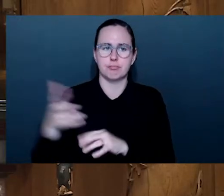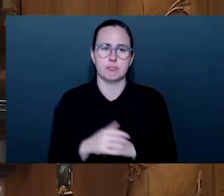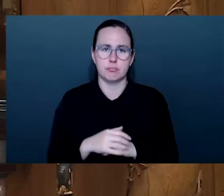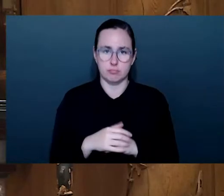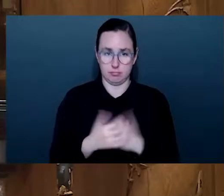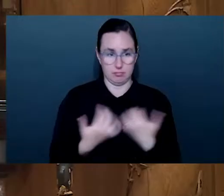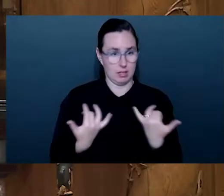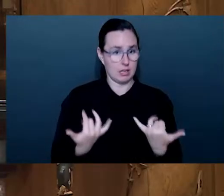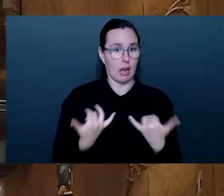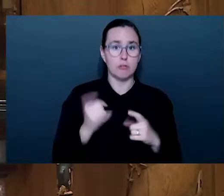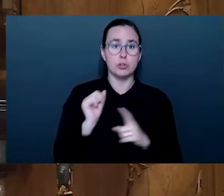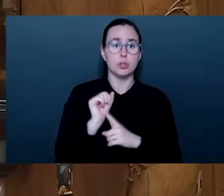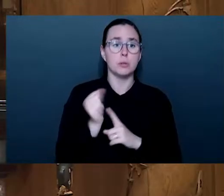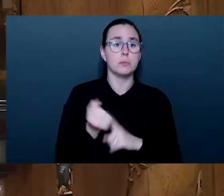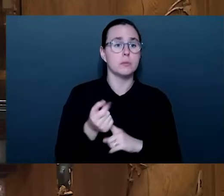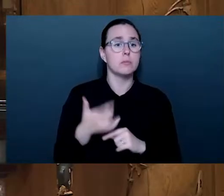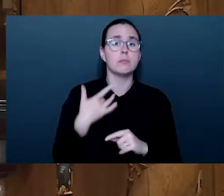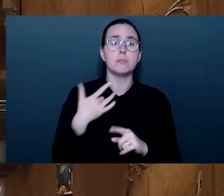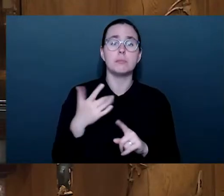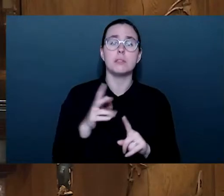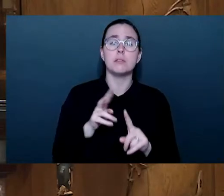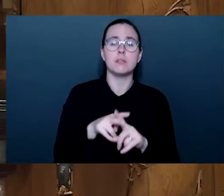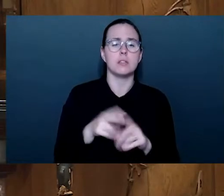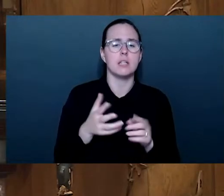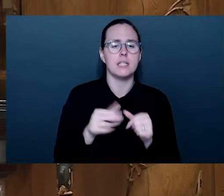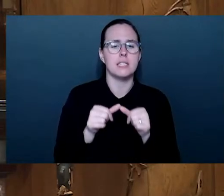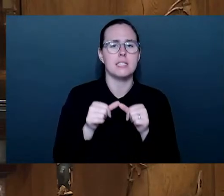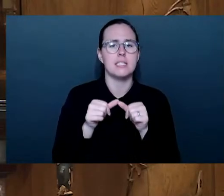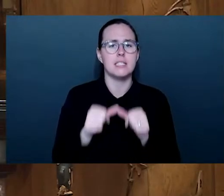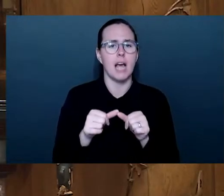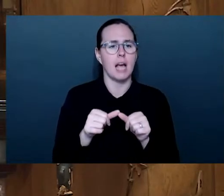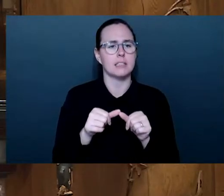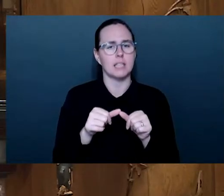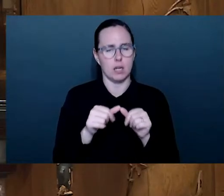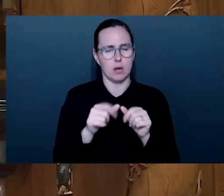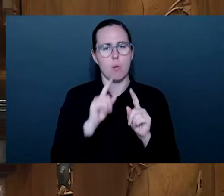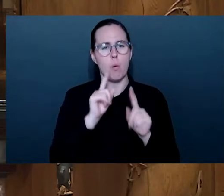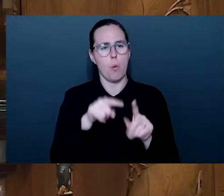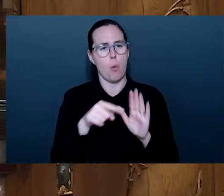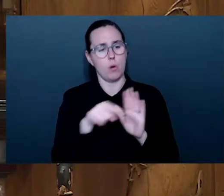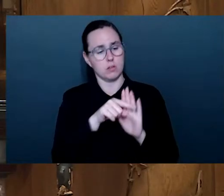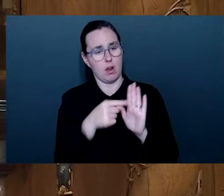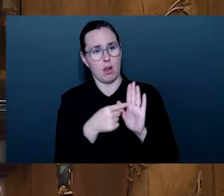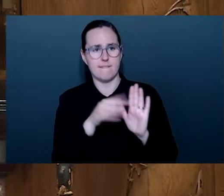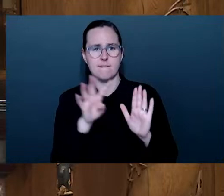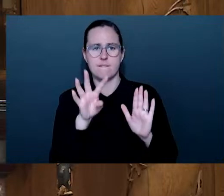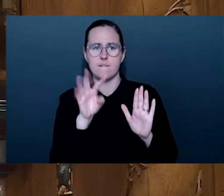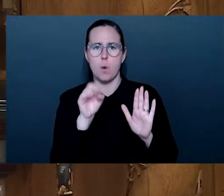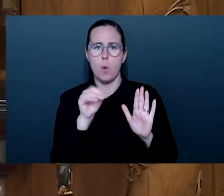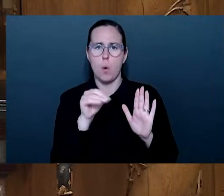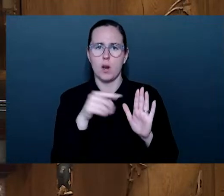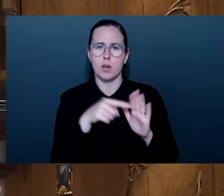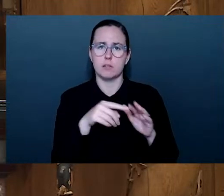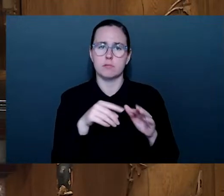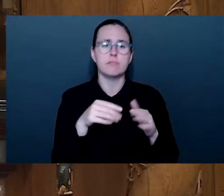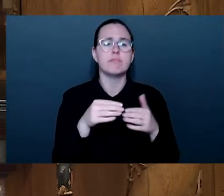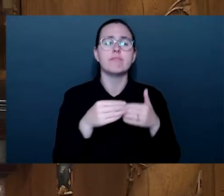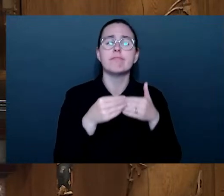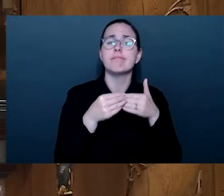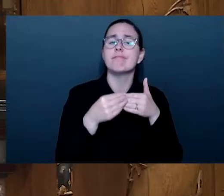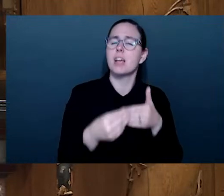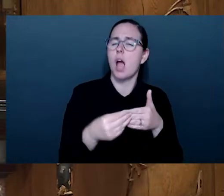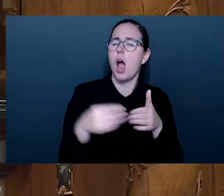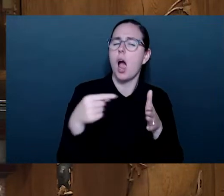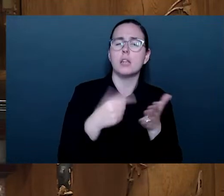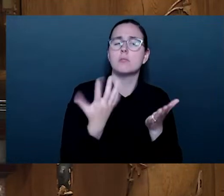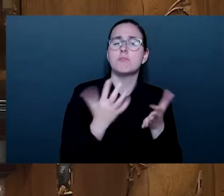40, which provides guidance and states, and I quote, "No member shall use offensive words against